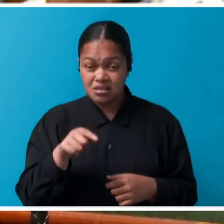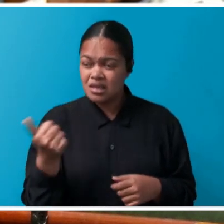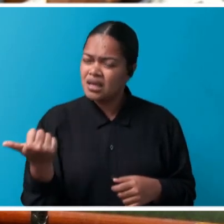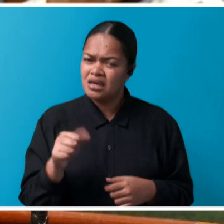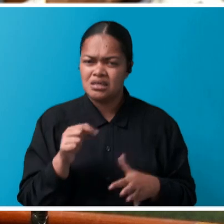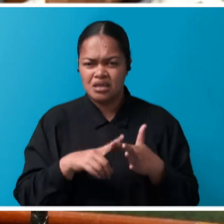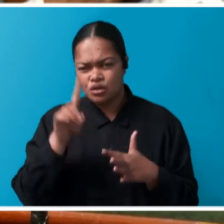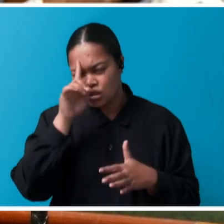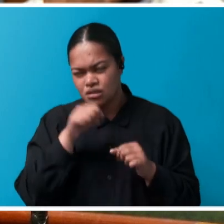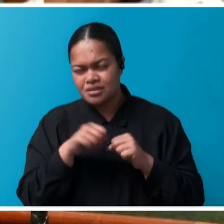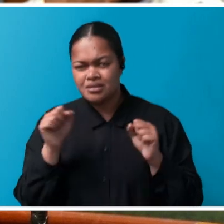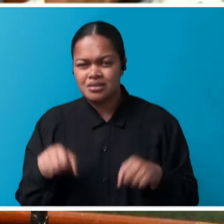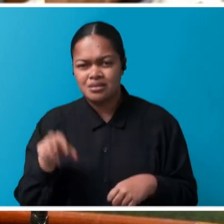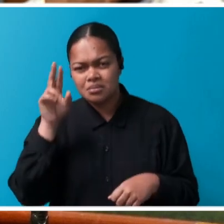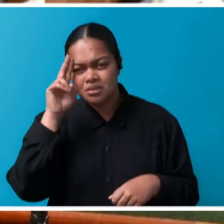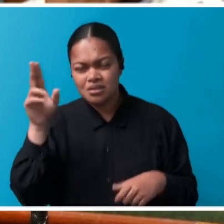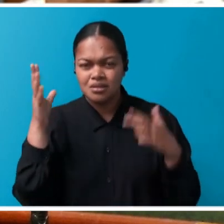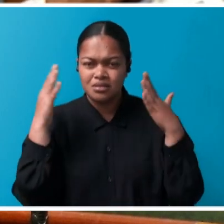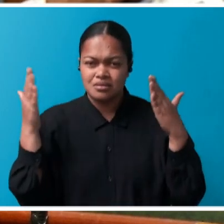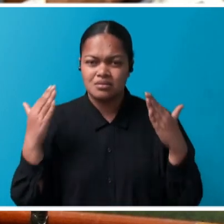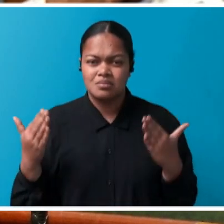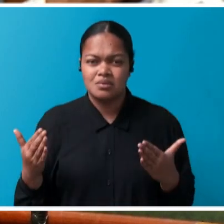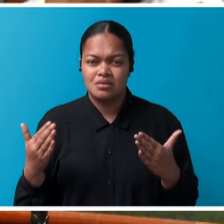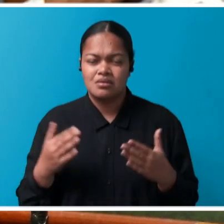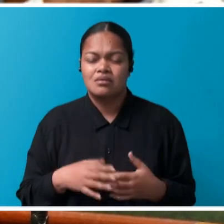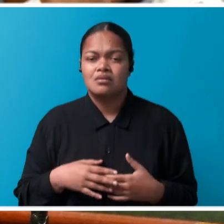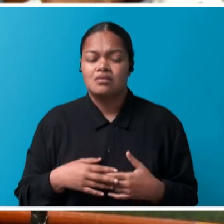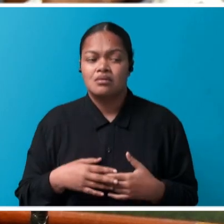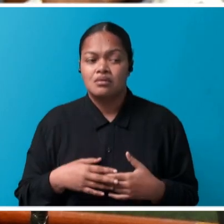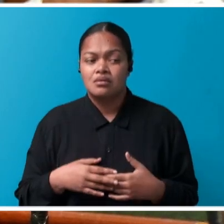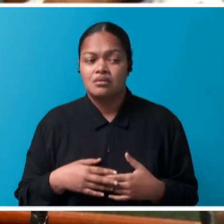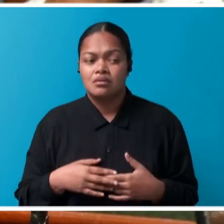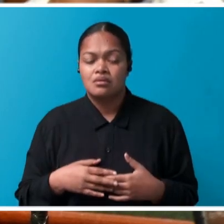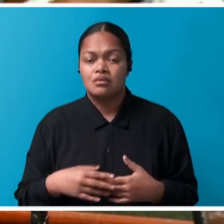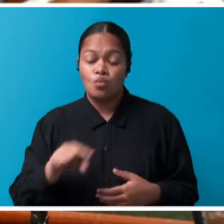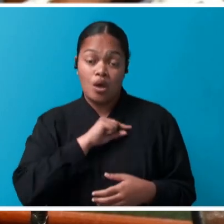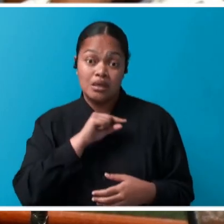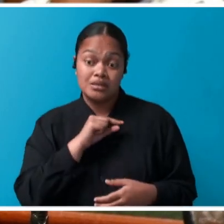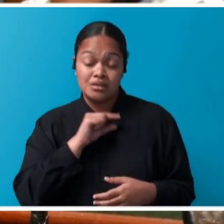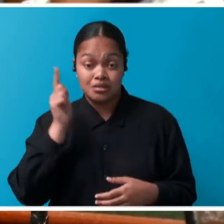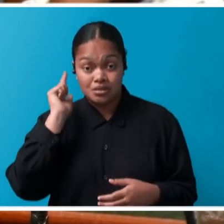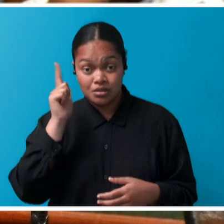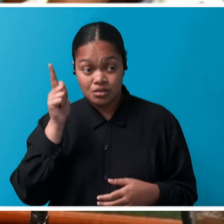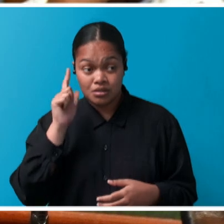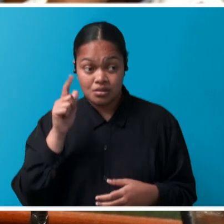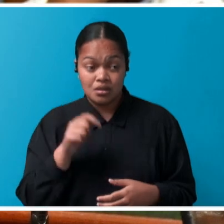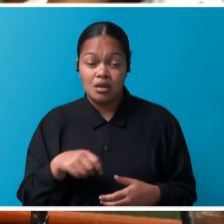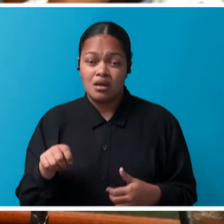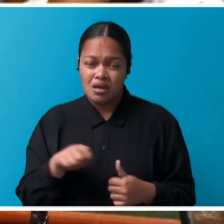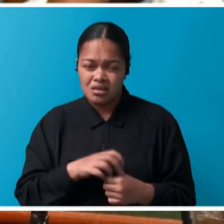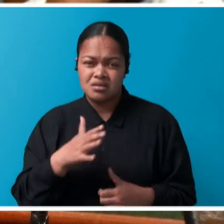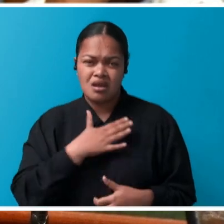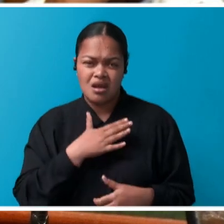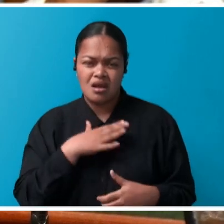system. Mr. Speaker, sir, developing and producing quality teachers are at the heart of our